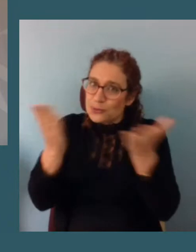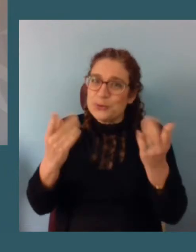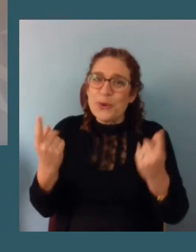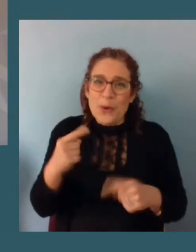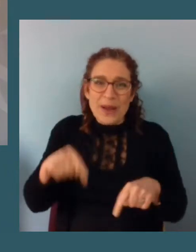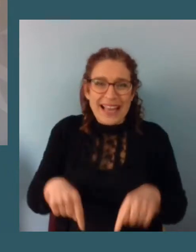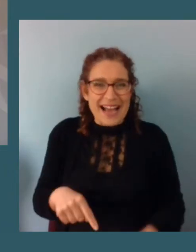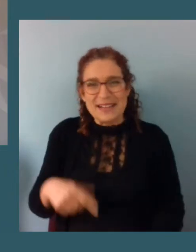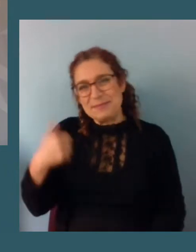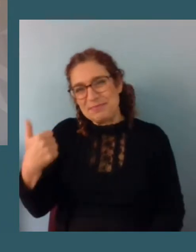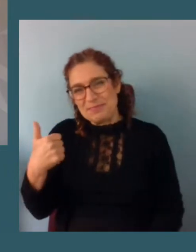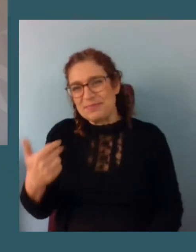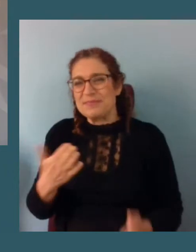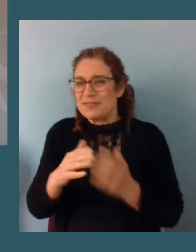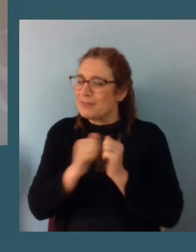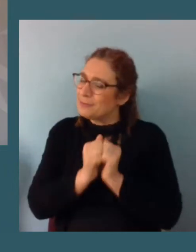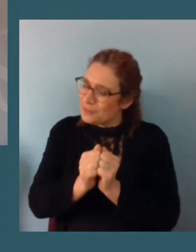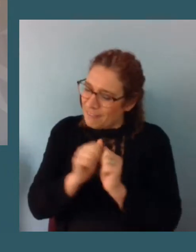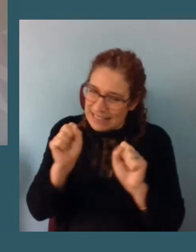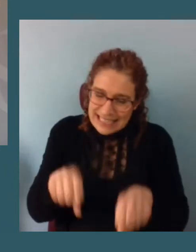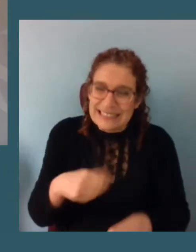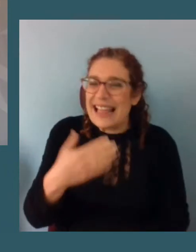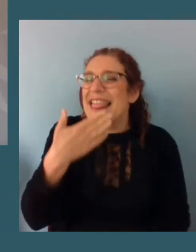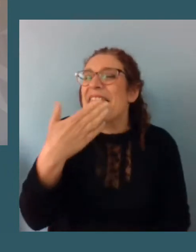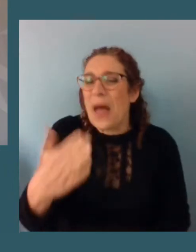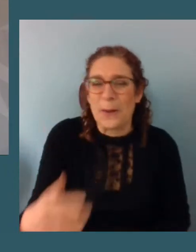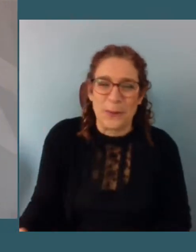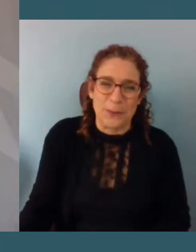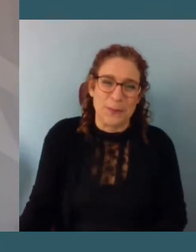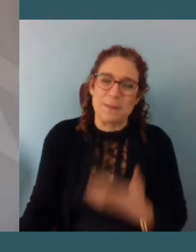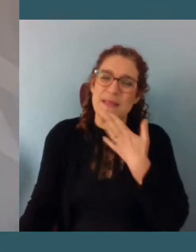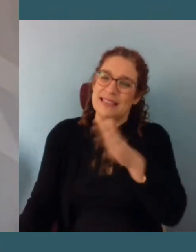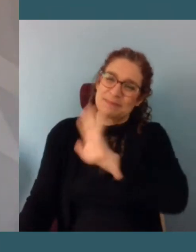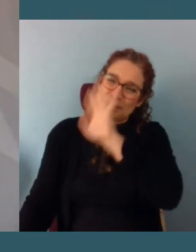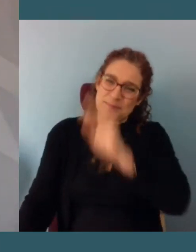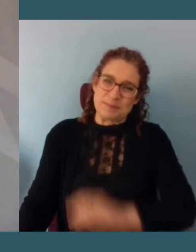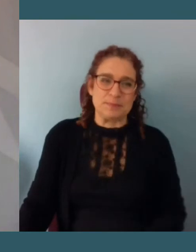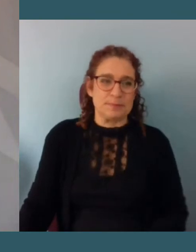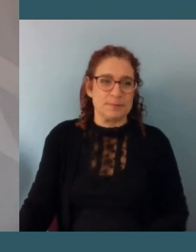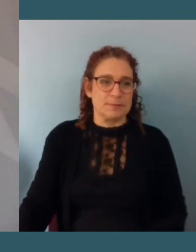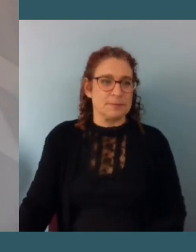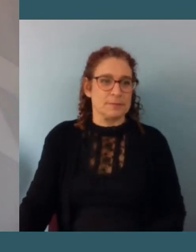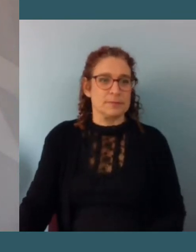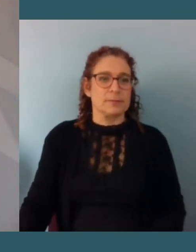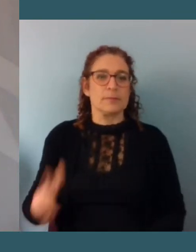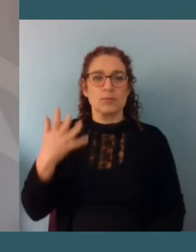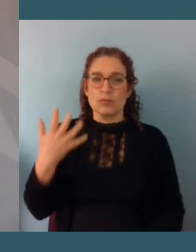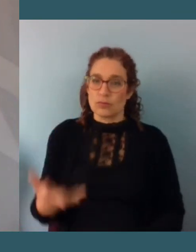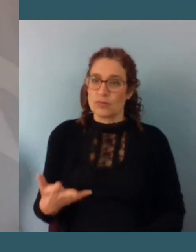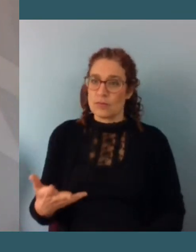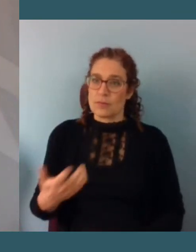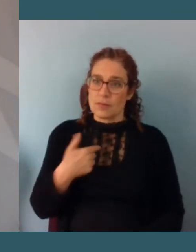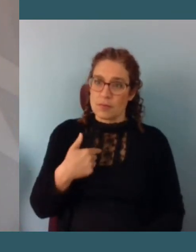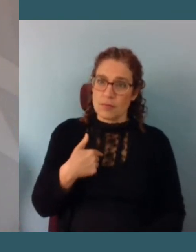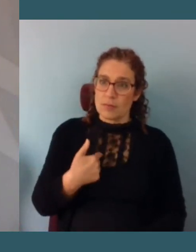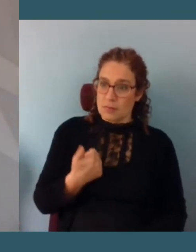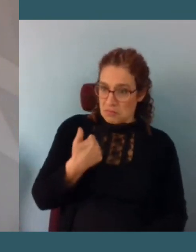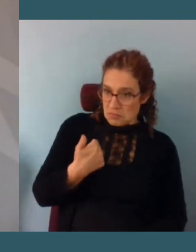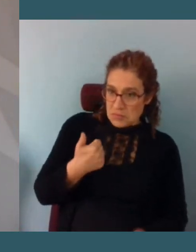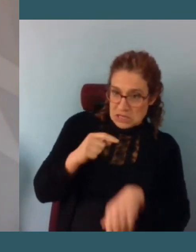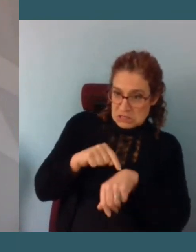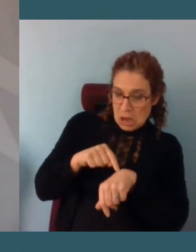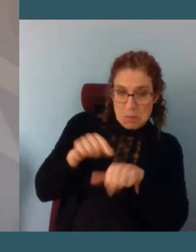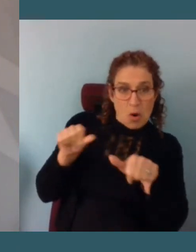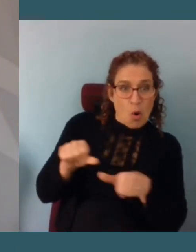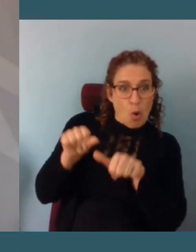No, really useful. Thank you so much. No problem. Thanks, Laura. Okay, so we're running slightly early, but I'm sure you're